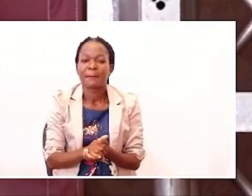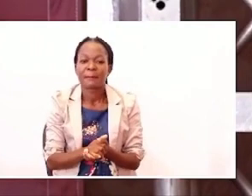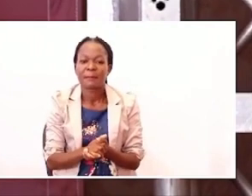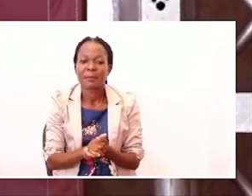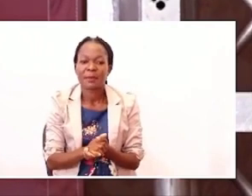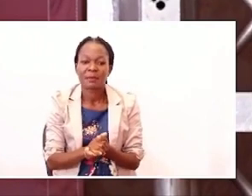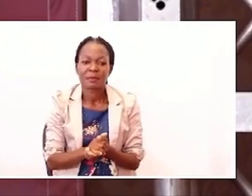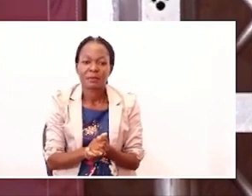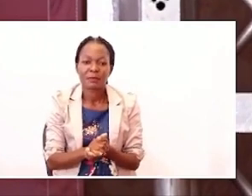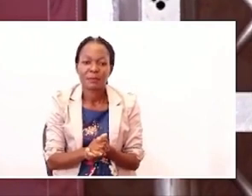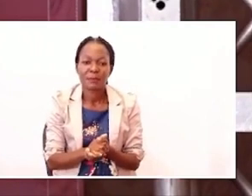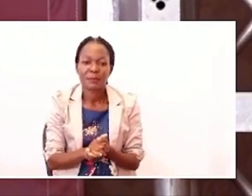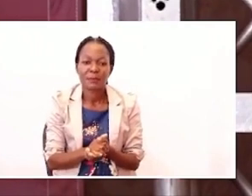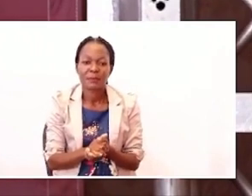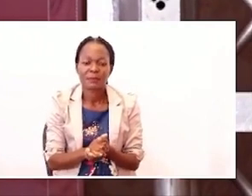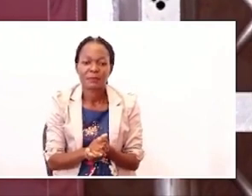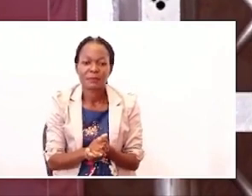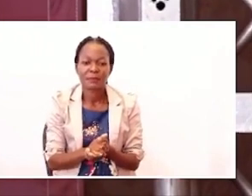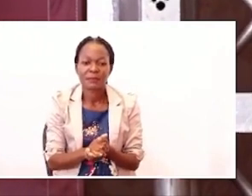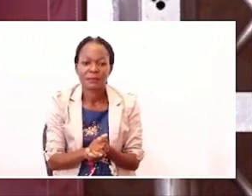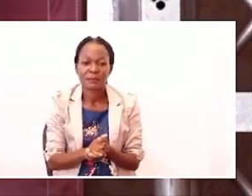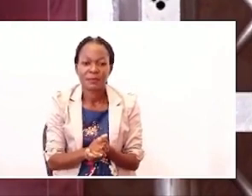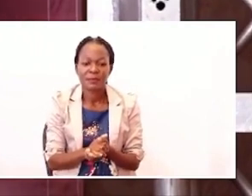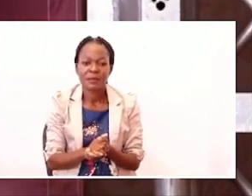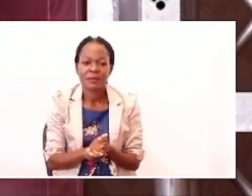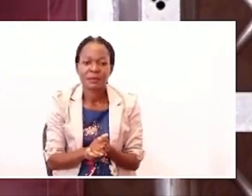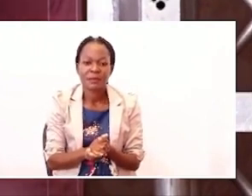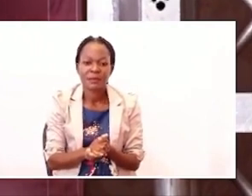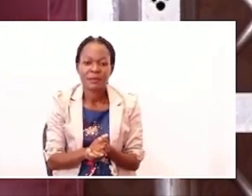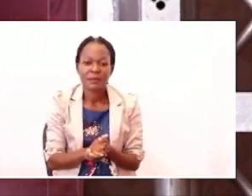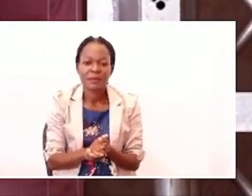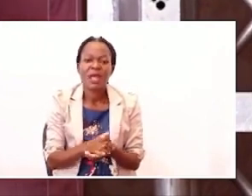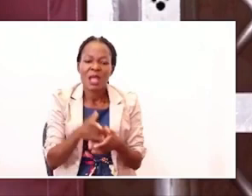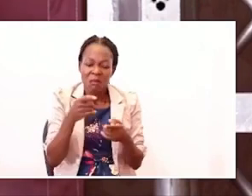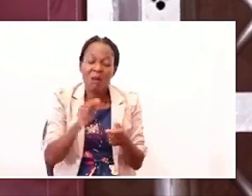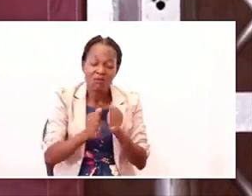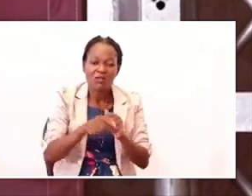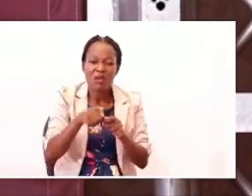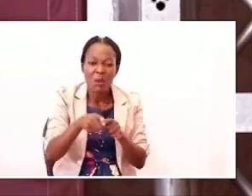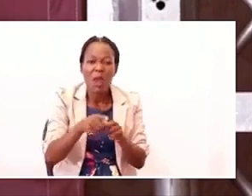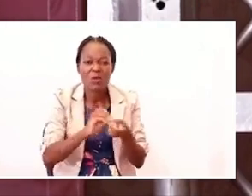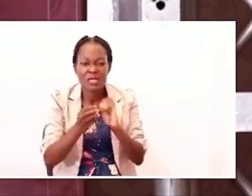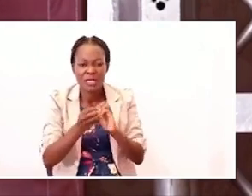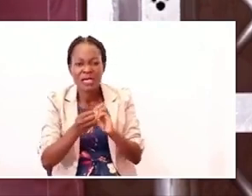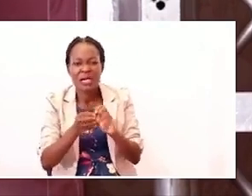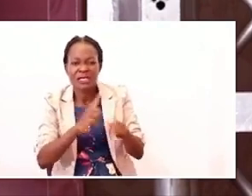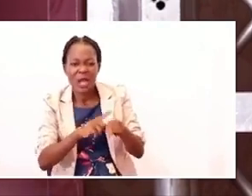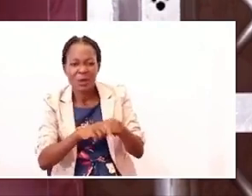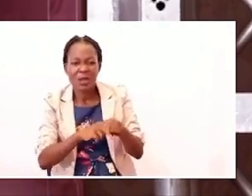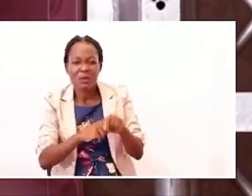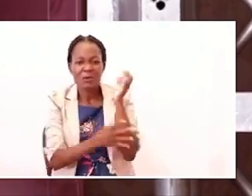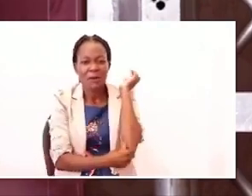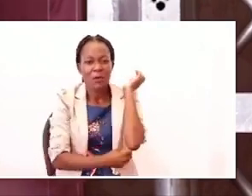this is the case even after most countries benefiting from the heavily indebted poor